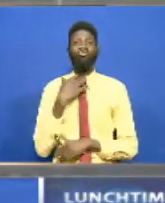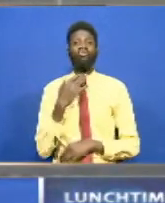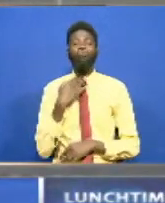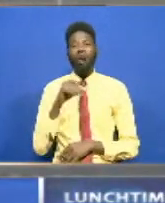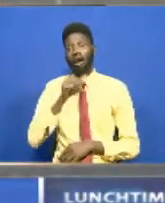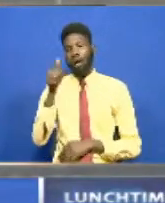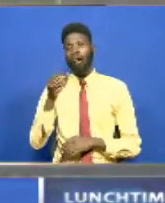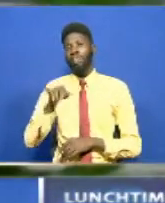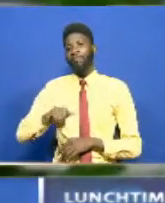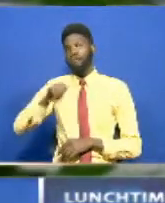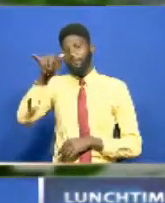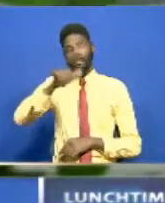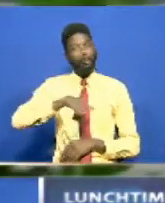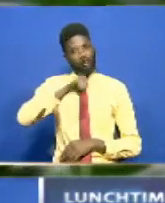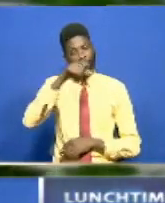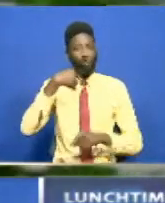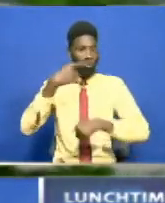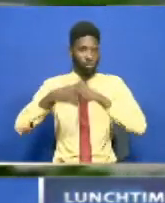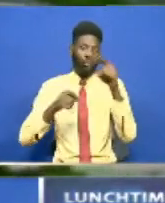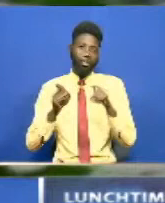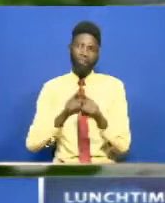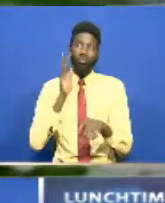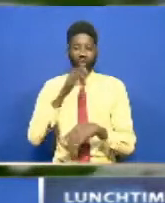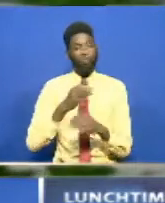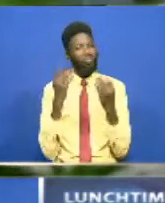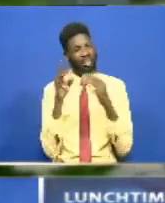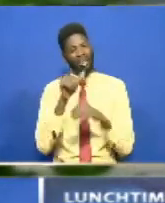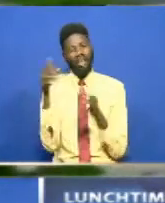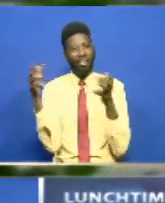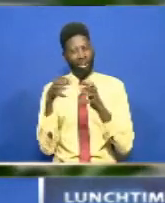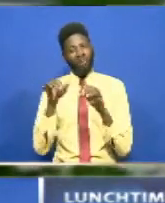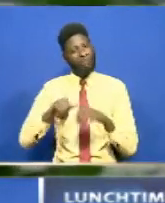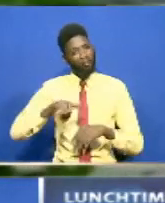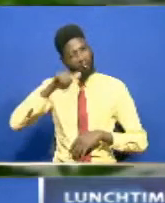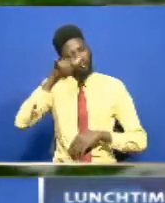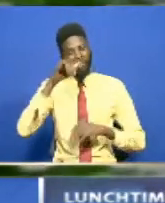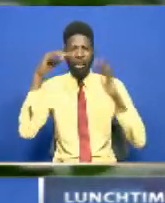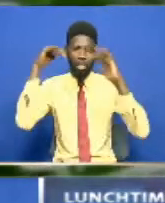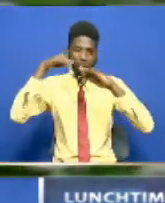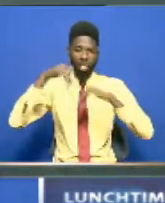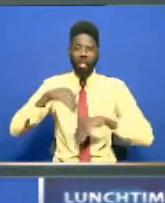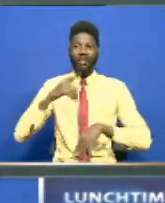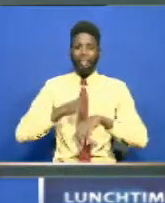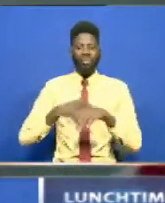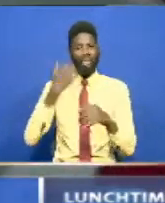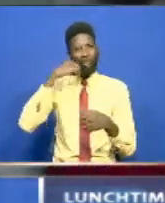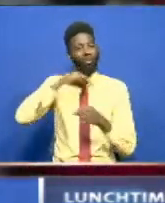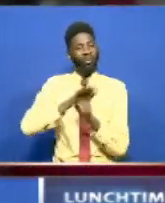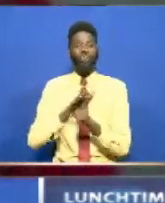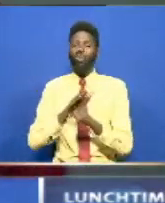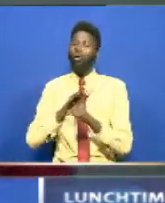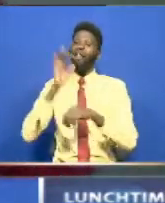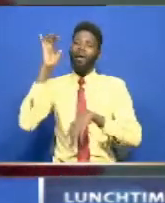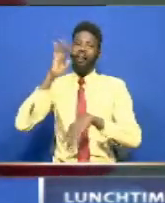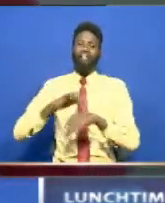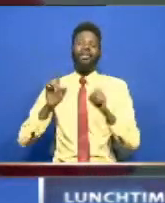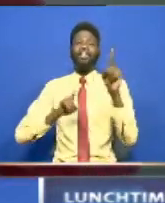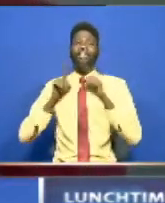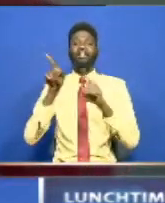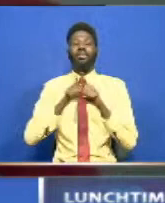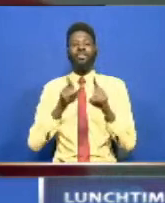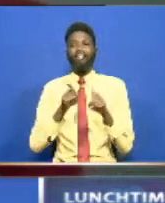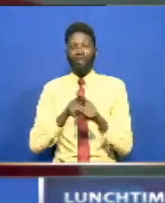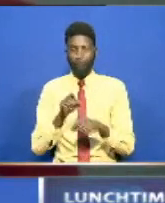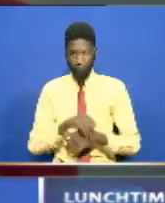routes. Many other airlines are on the brink of survival as the COVID-19 pandemic batters travel and tourism. The cutbacks at